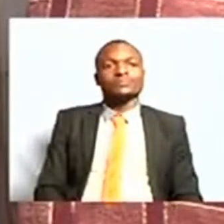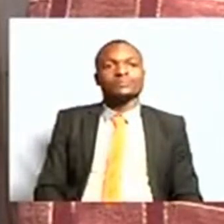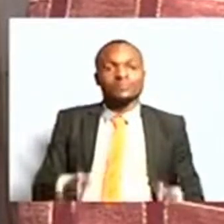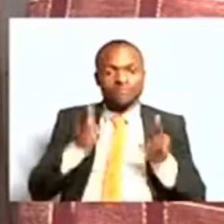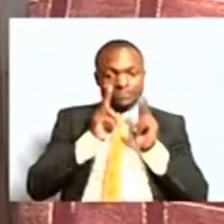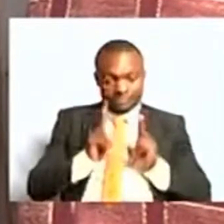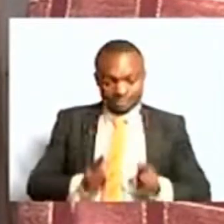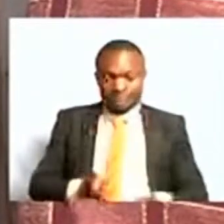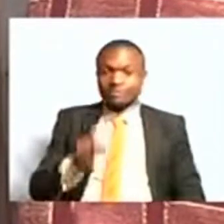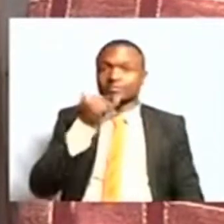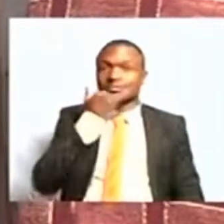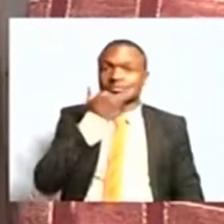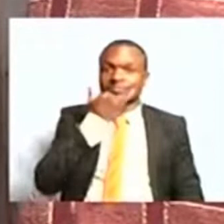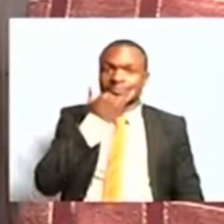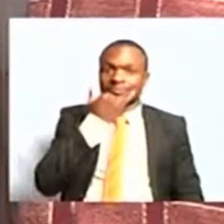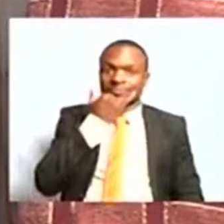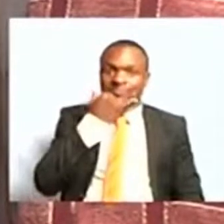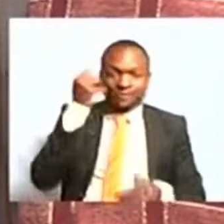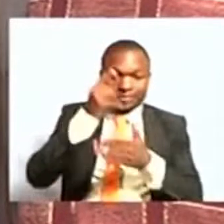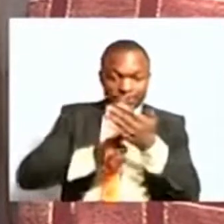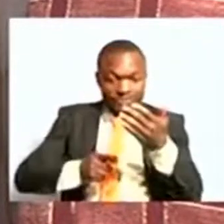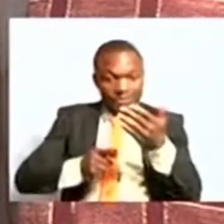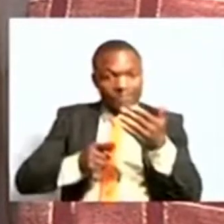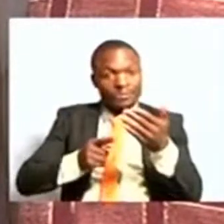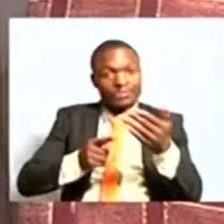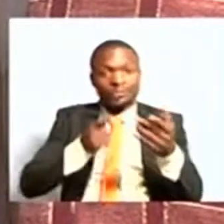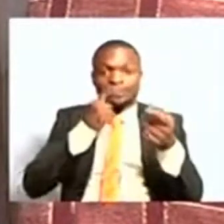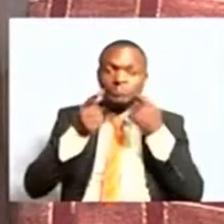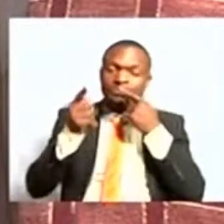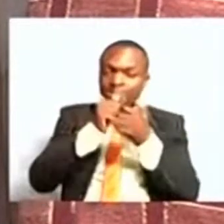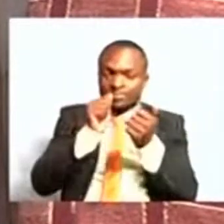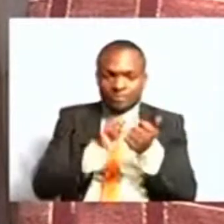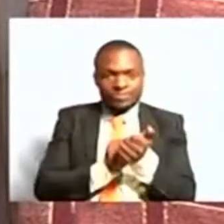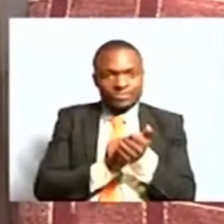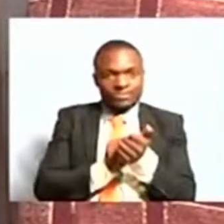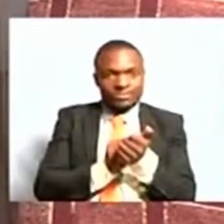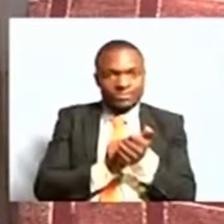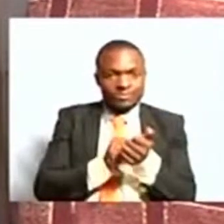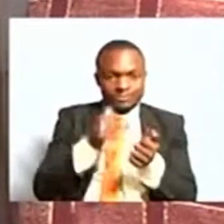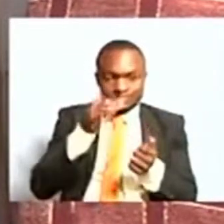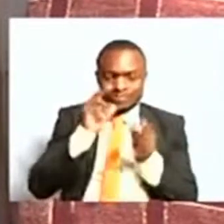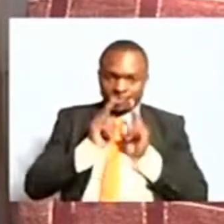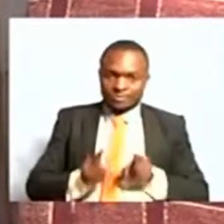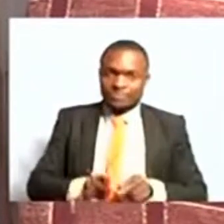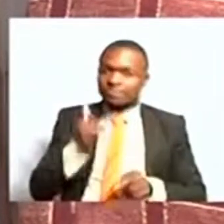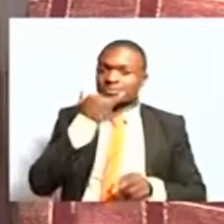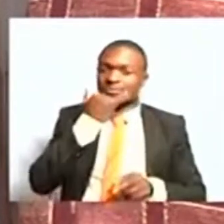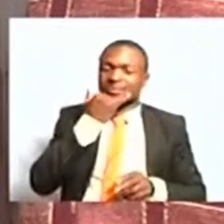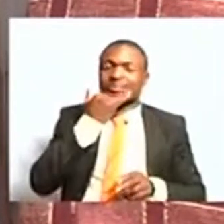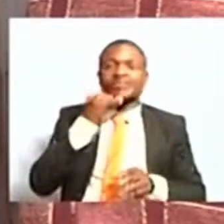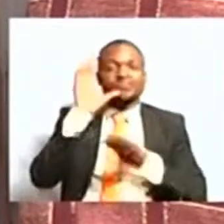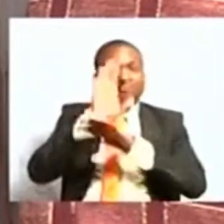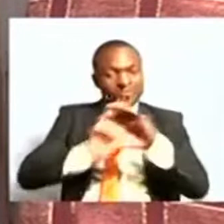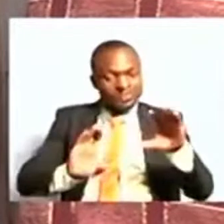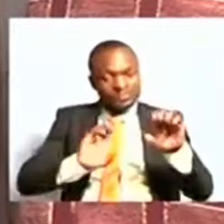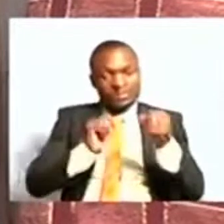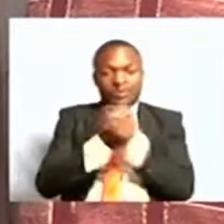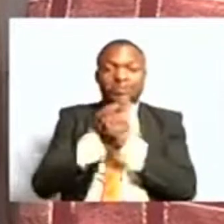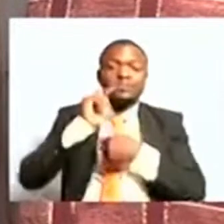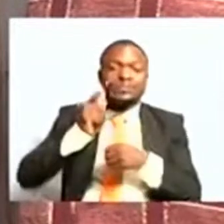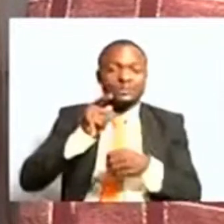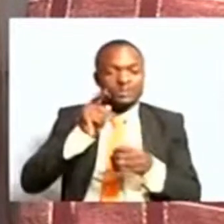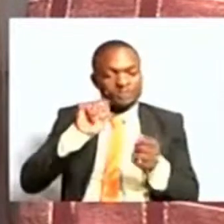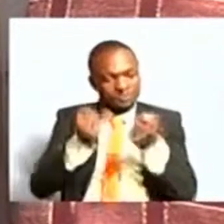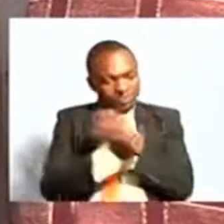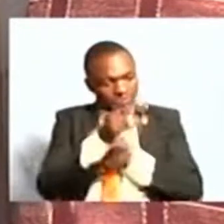human error is the main, from what we've talked about, human error is the major cause. We have to change our behavior. First of